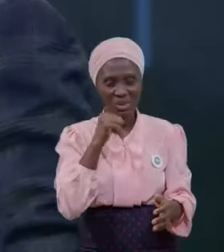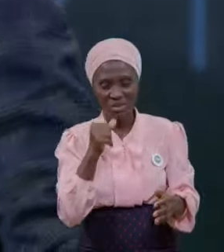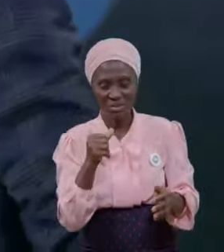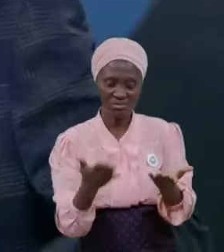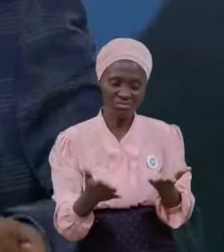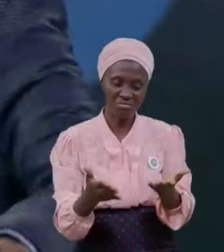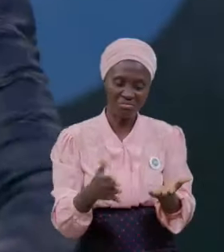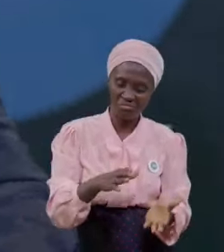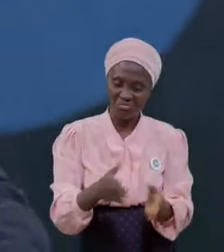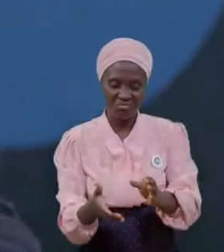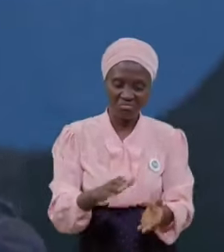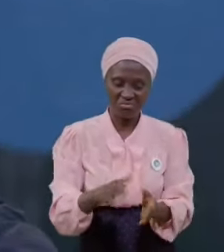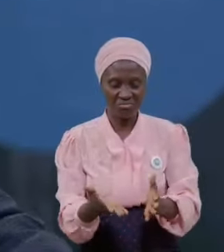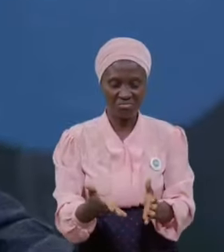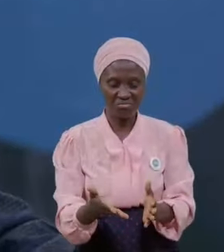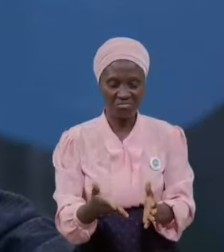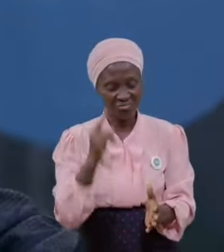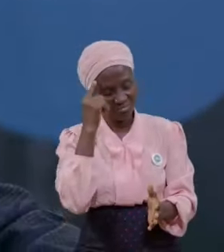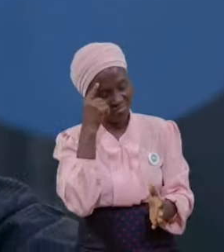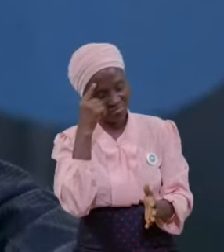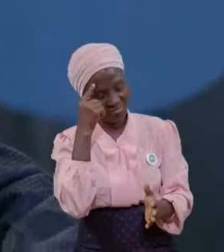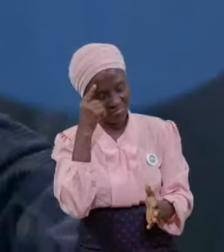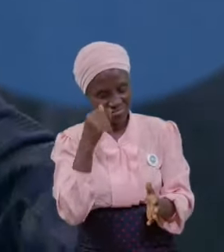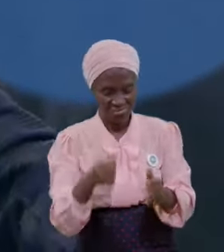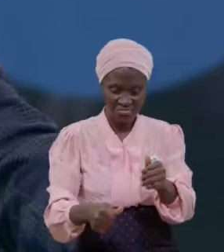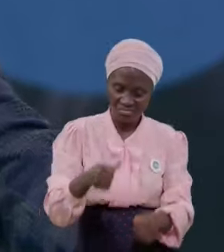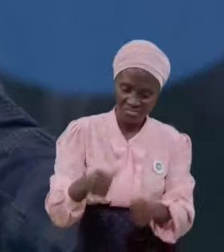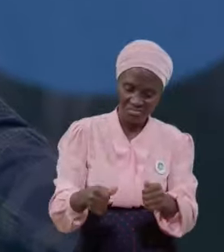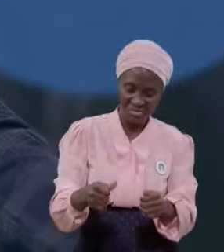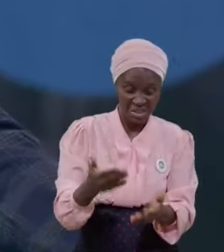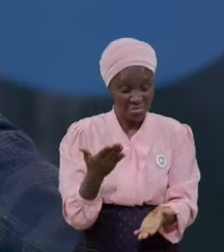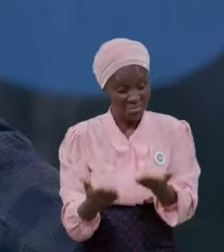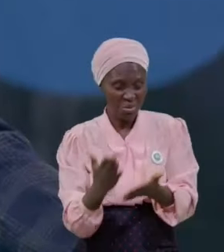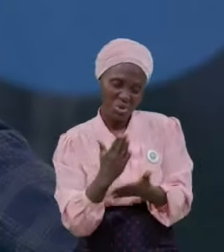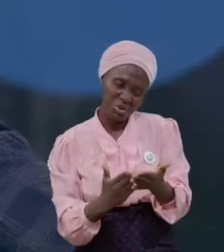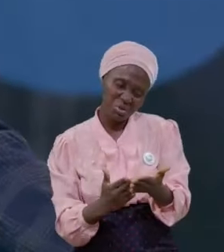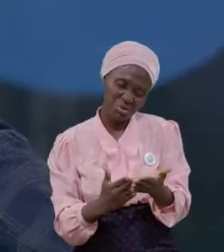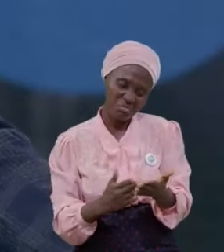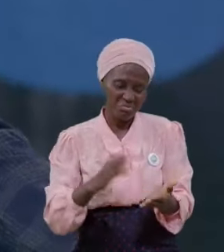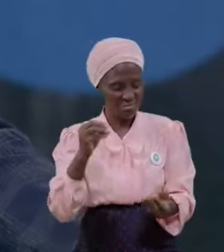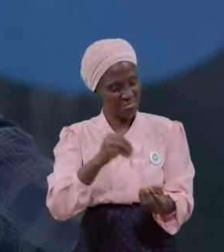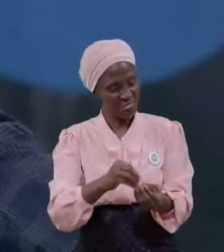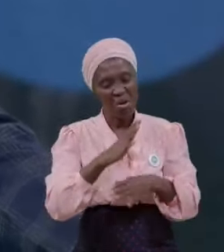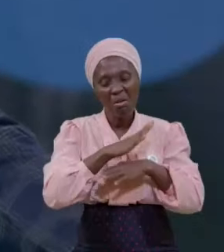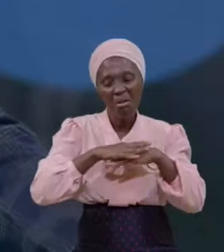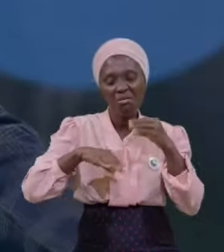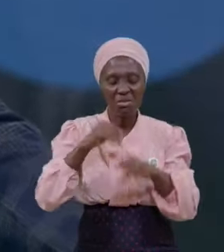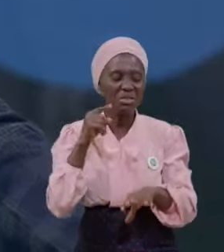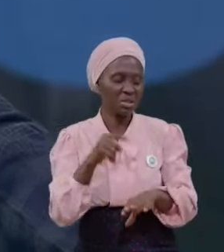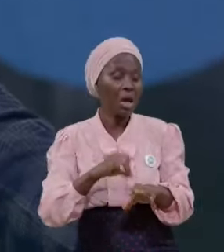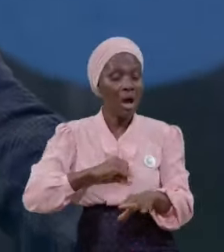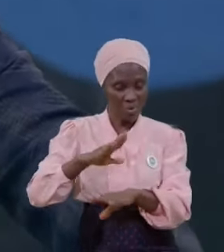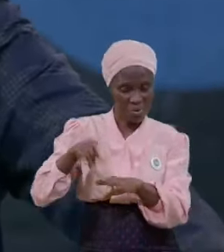it some more convenient time. I'll call on you. No, this is the time,